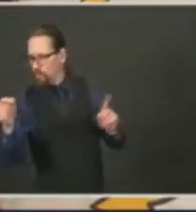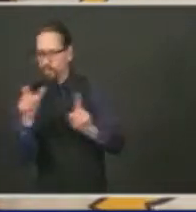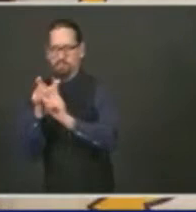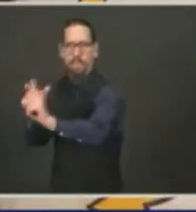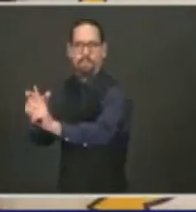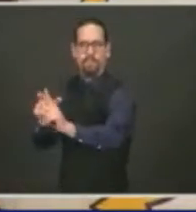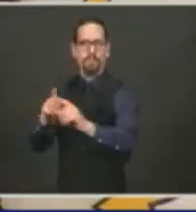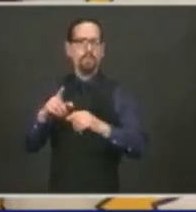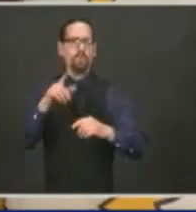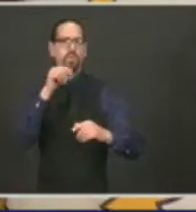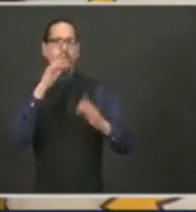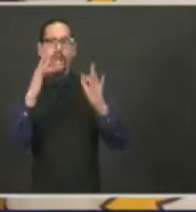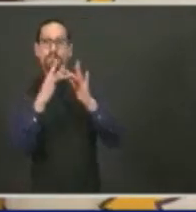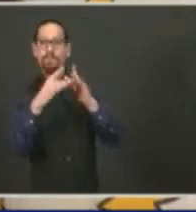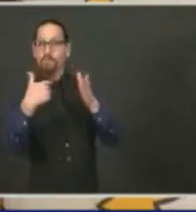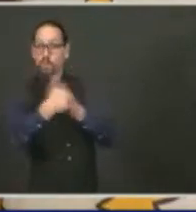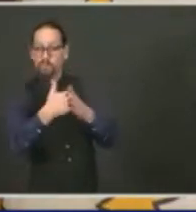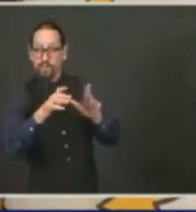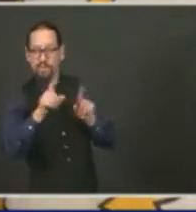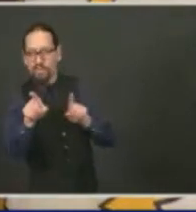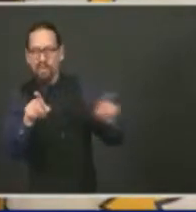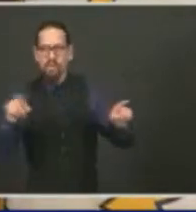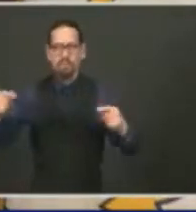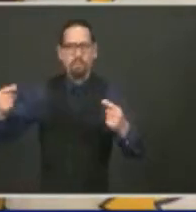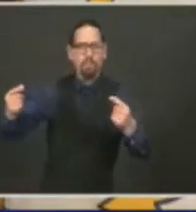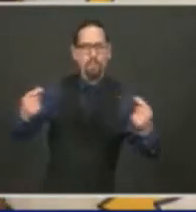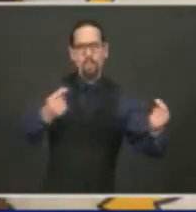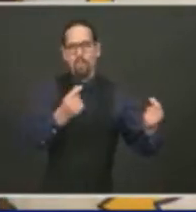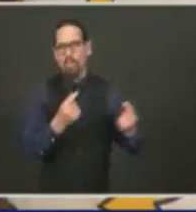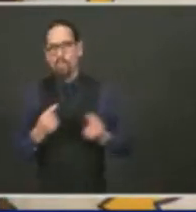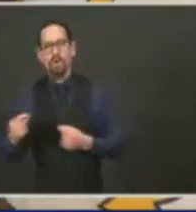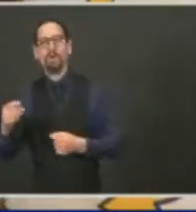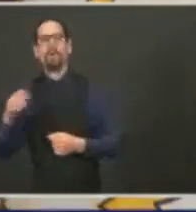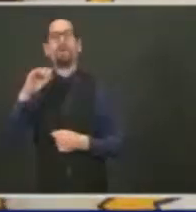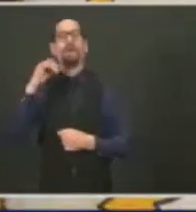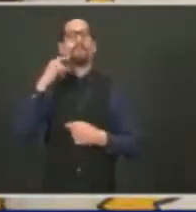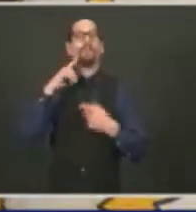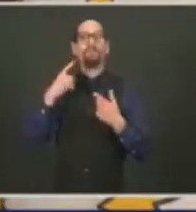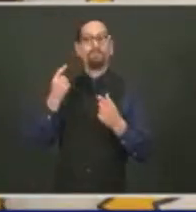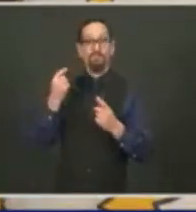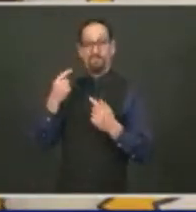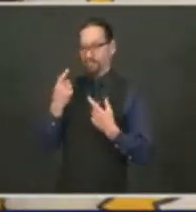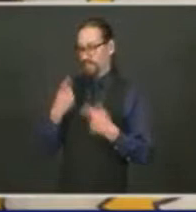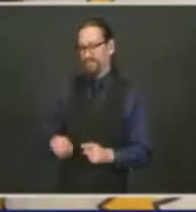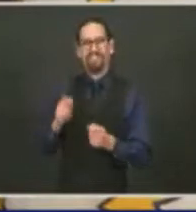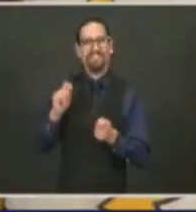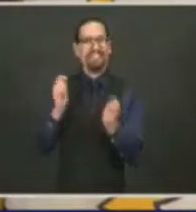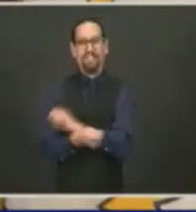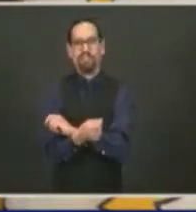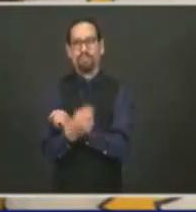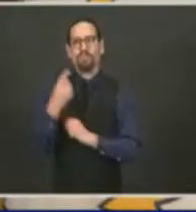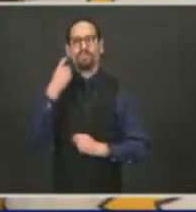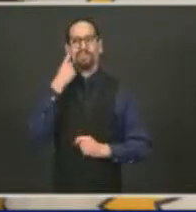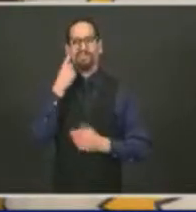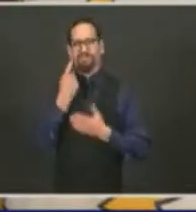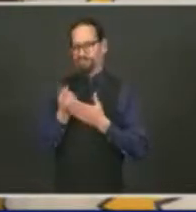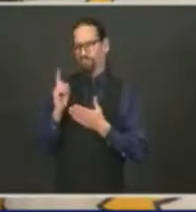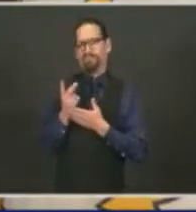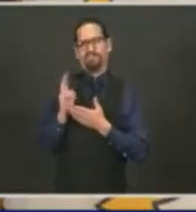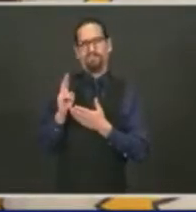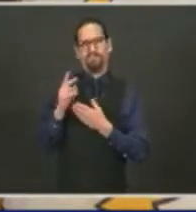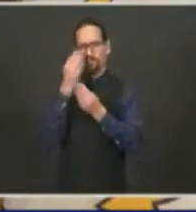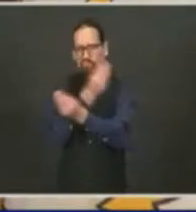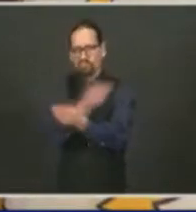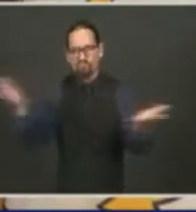contacts. But something changed a few weeks ago with testing, and I'm just not sure that message was out there loud and clear. And I just want to bring you